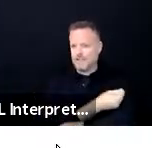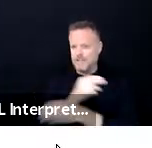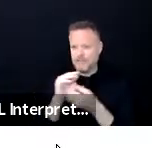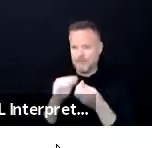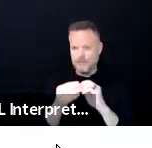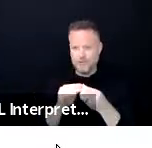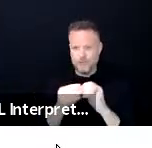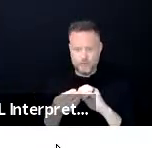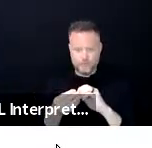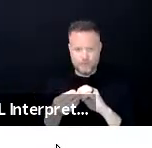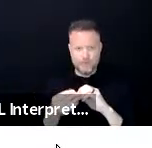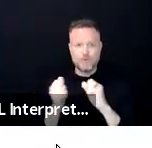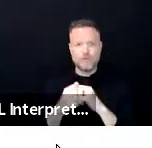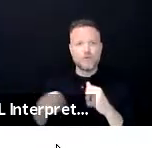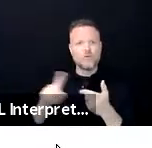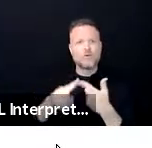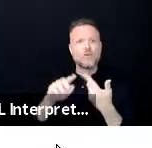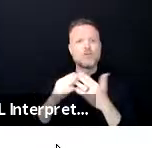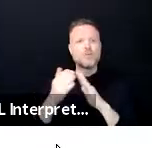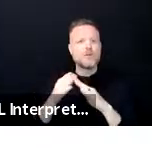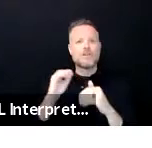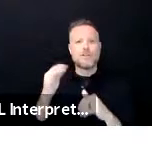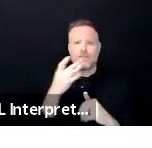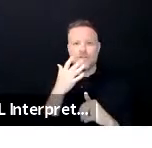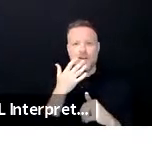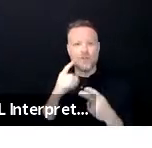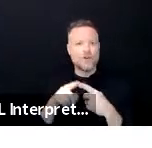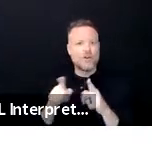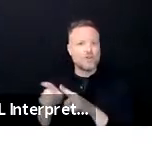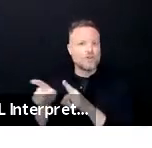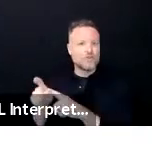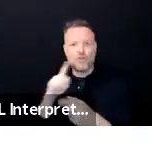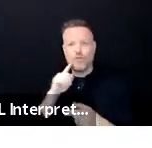in communities of color and vulnerable communities.